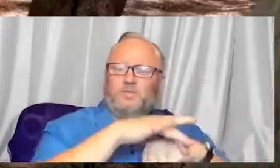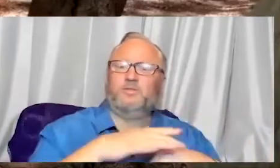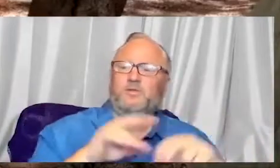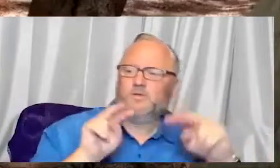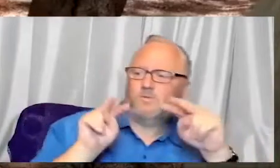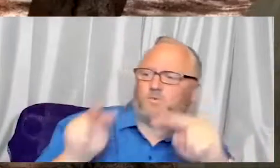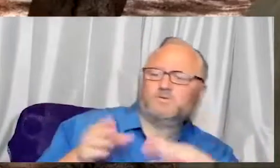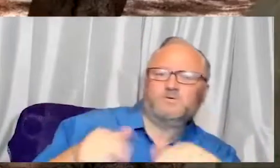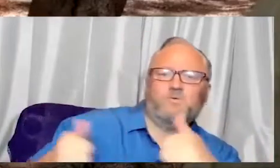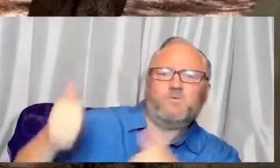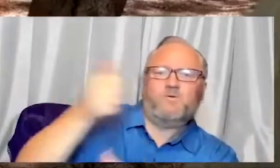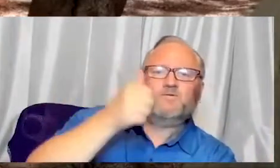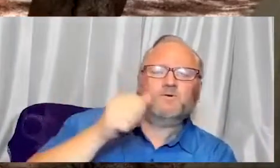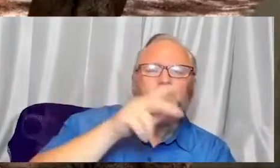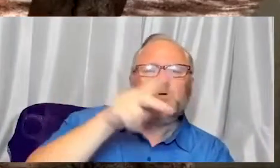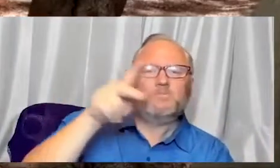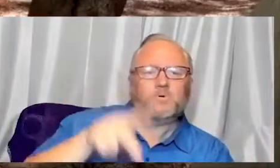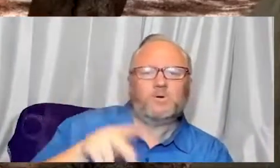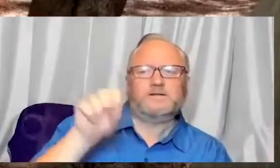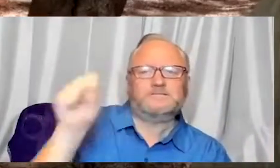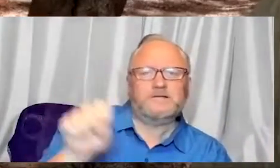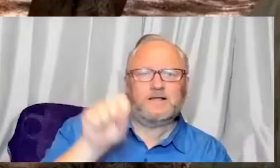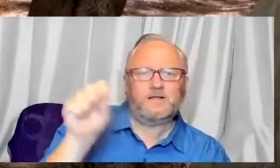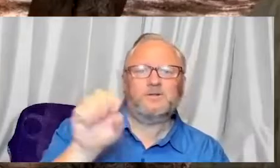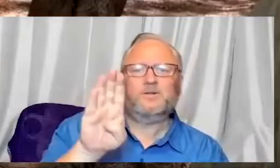Seattle, Anchorage and Boise, and all our